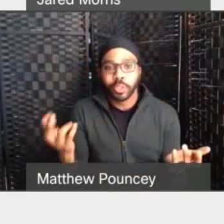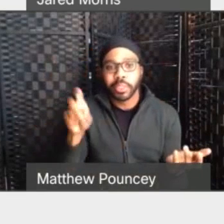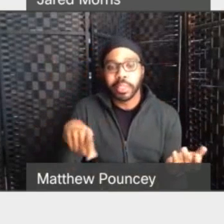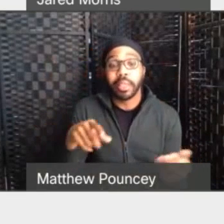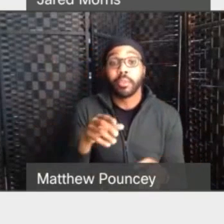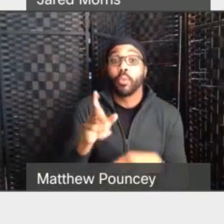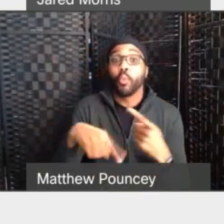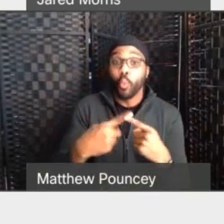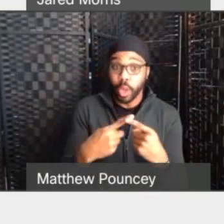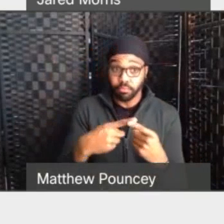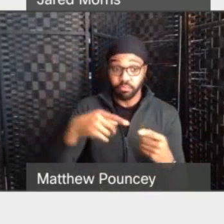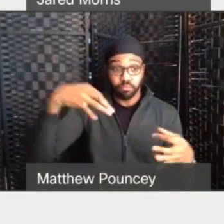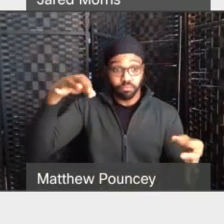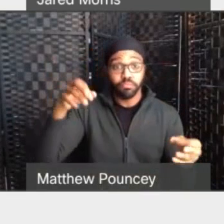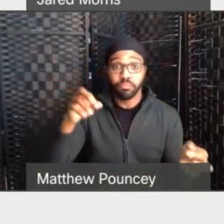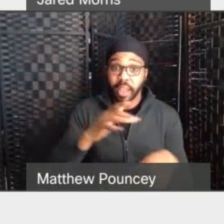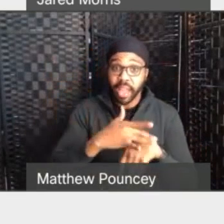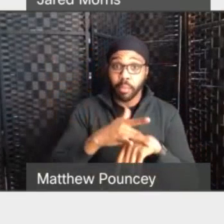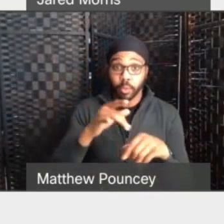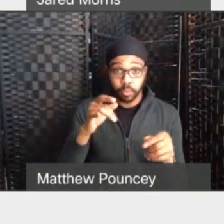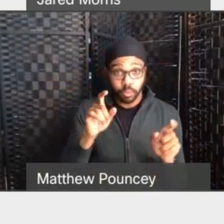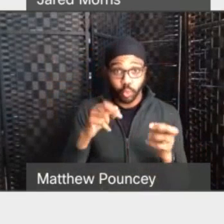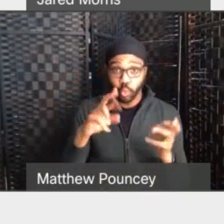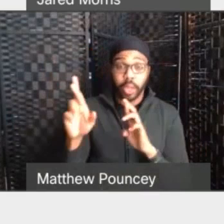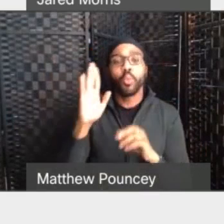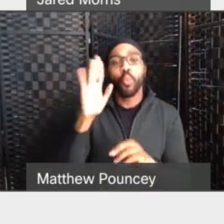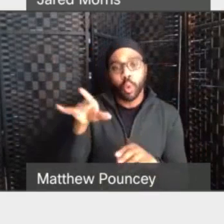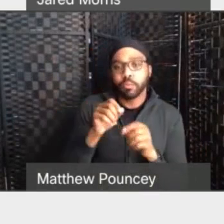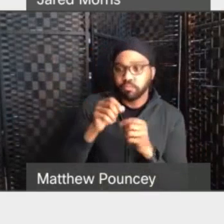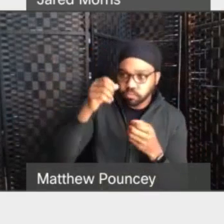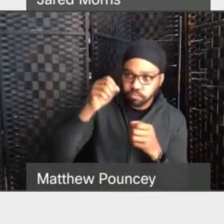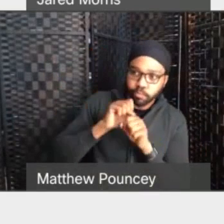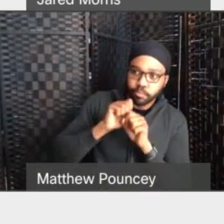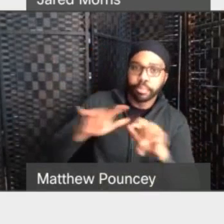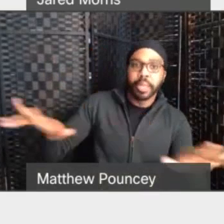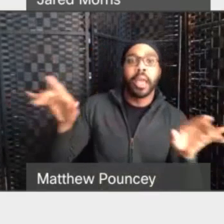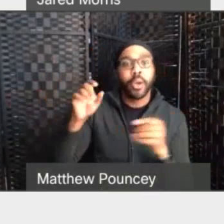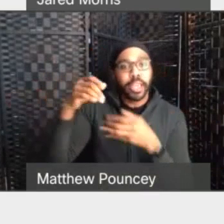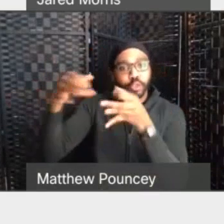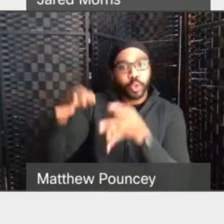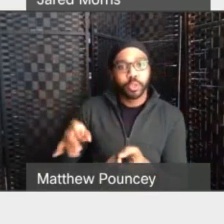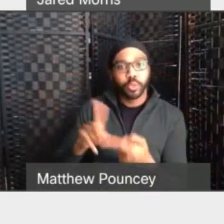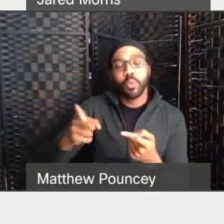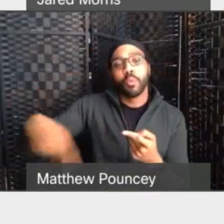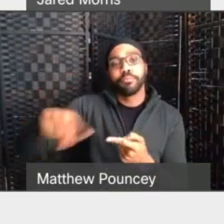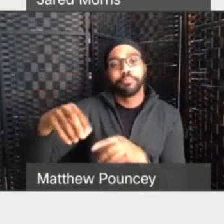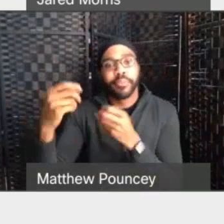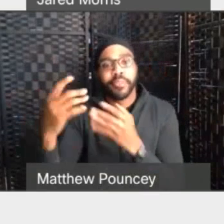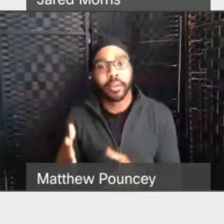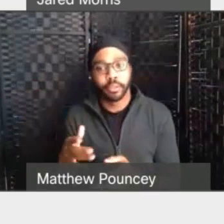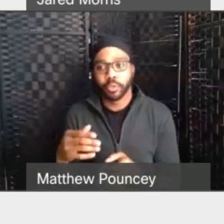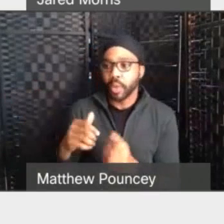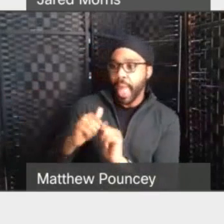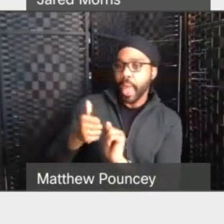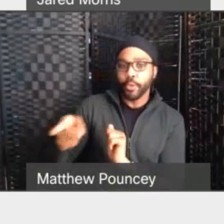as that's available and been tested, we'll then be sending something out to provide instruction to providers about how